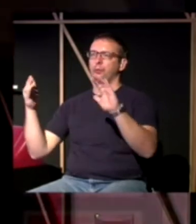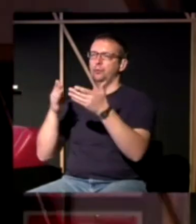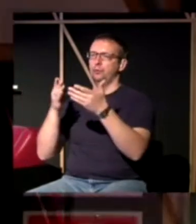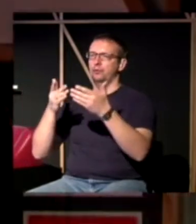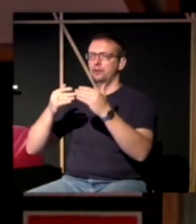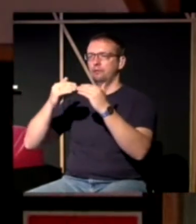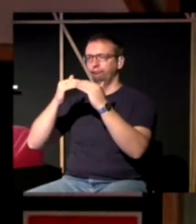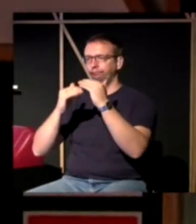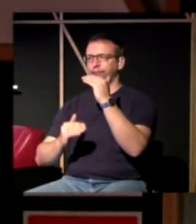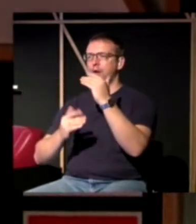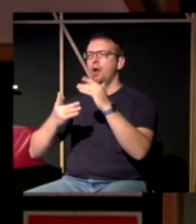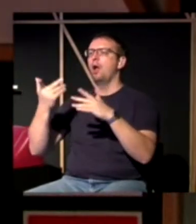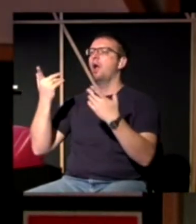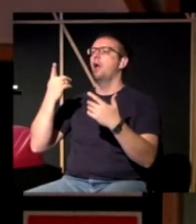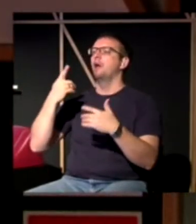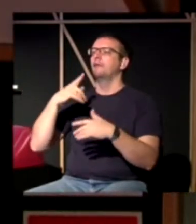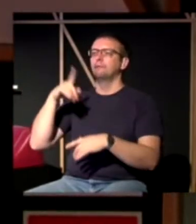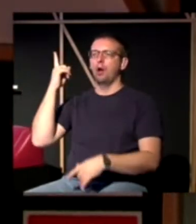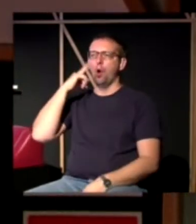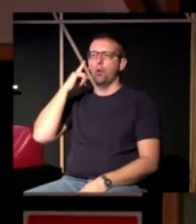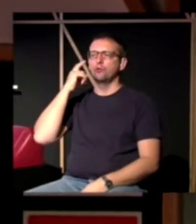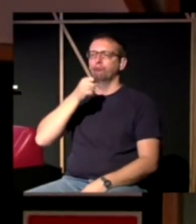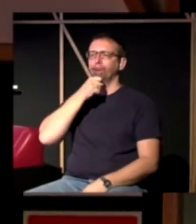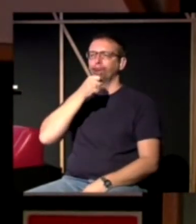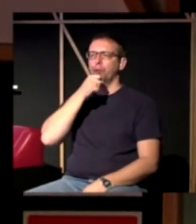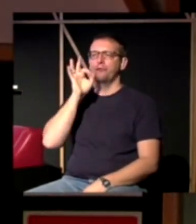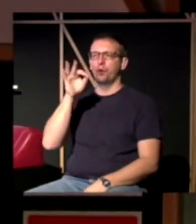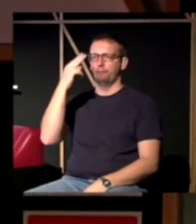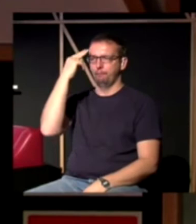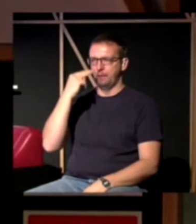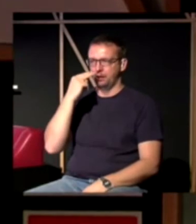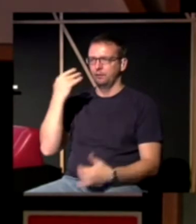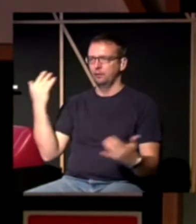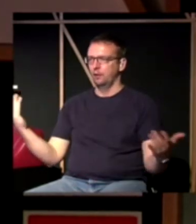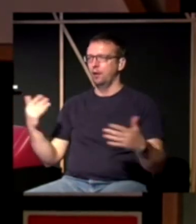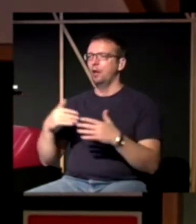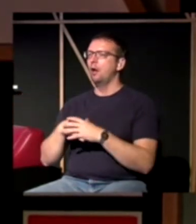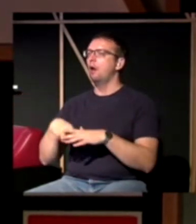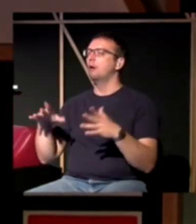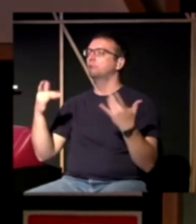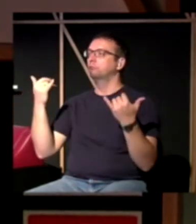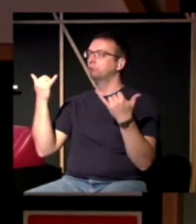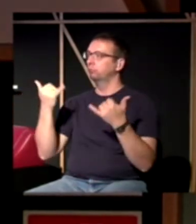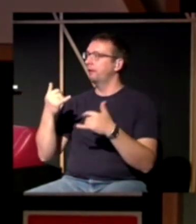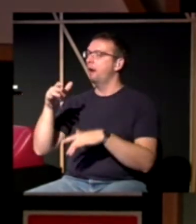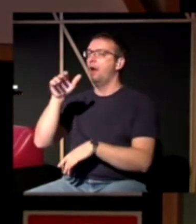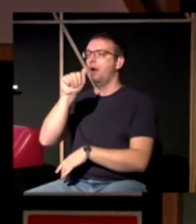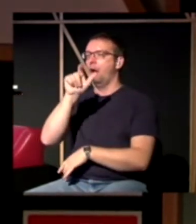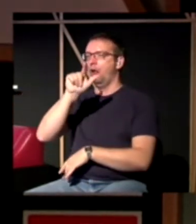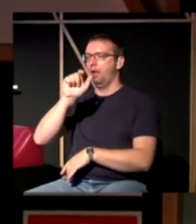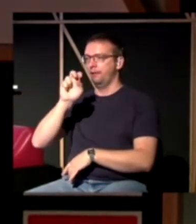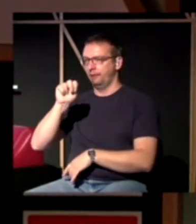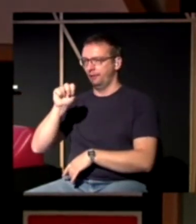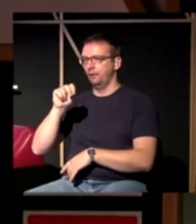bring. I'm pleased to be joined today by Alan March. Alan is an audio-descriptive commentator and trainer.